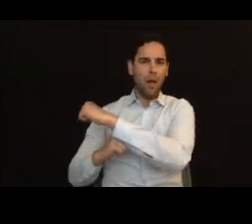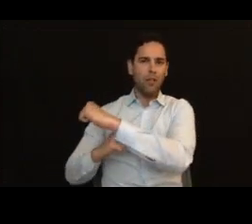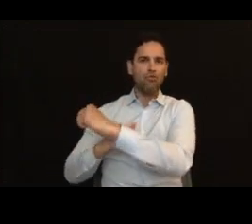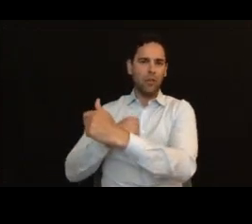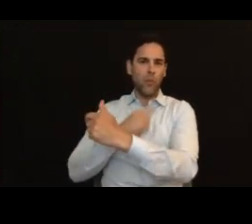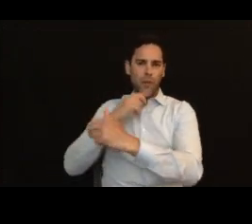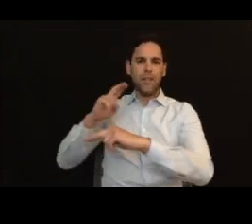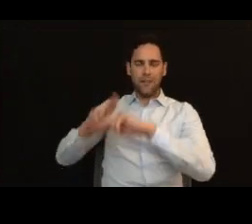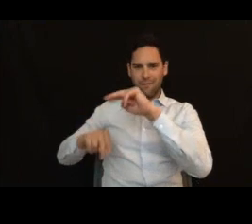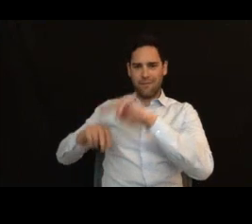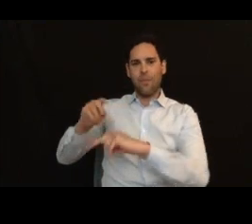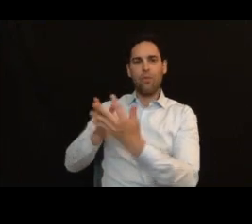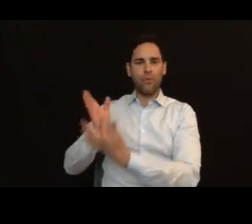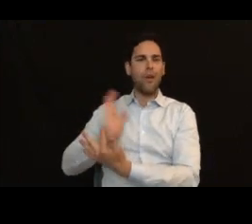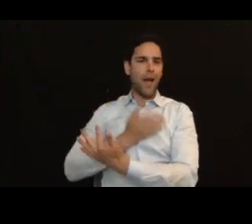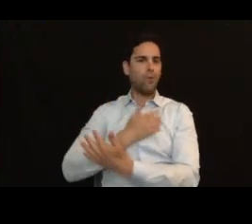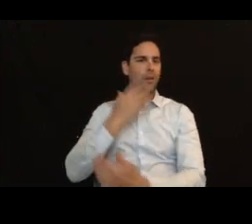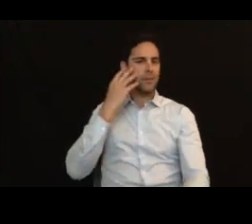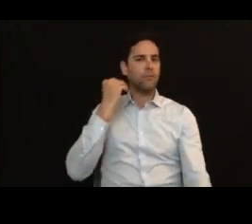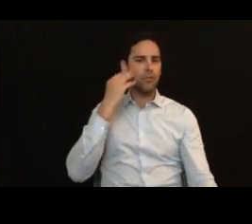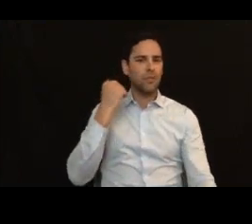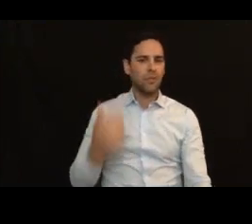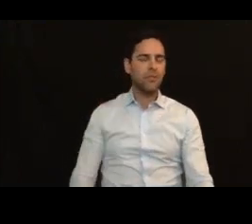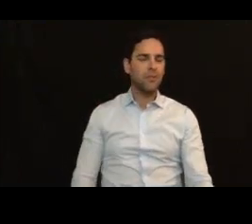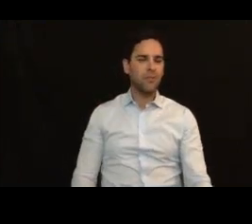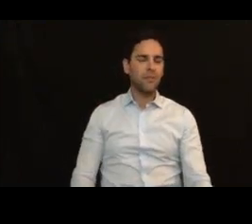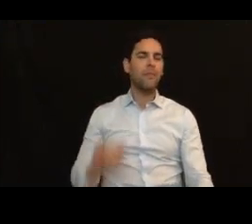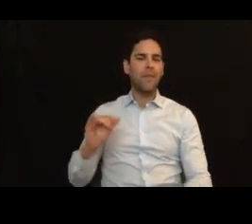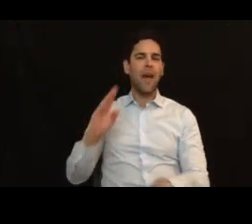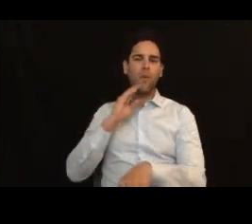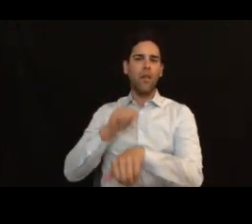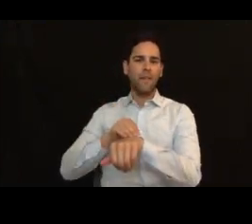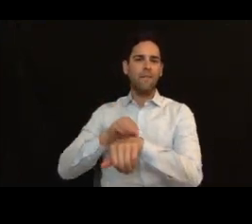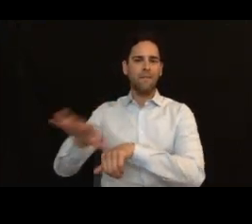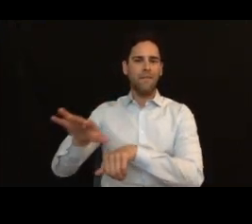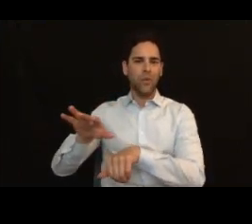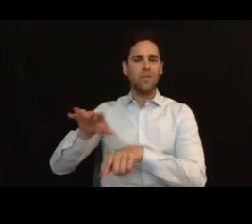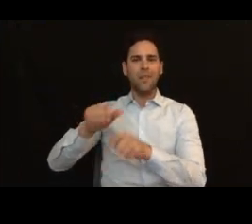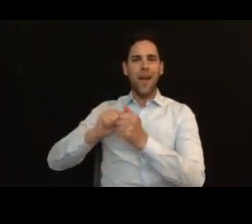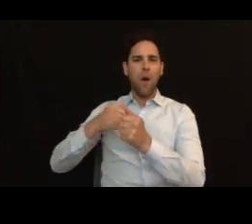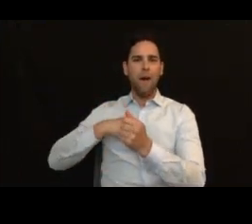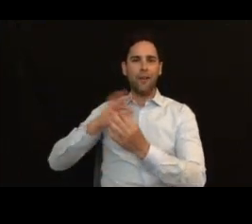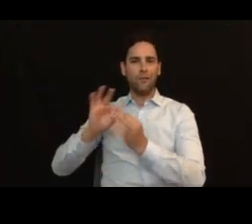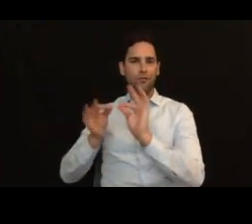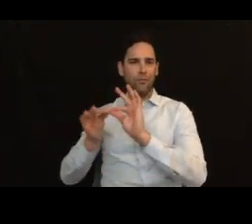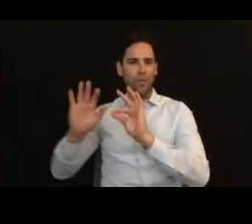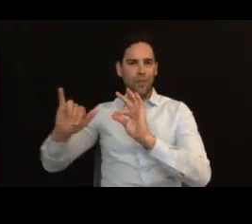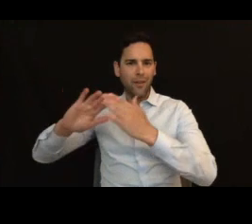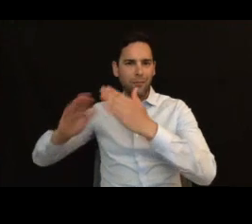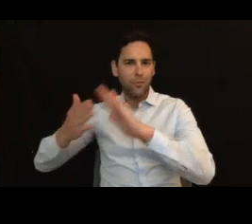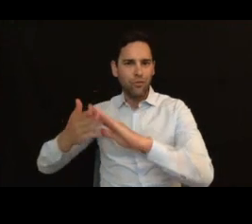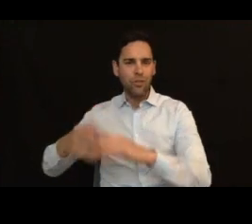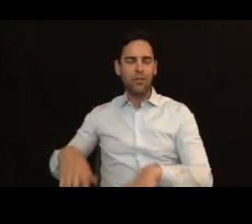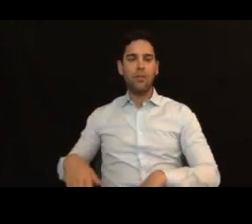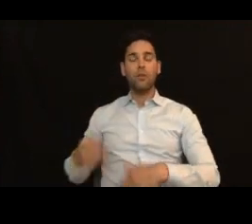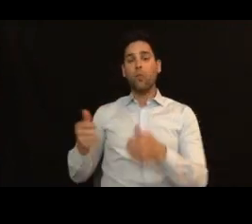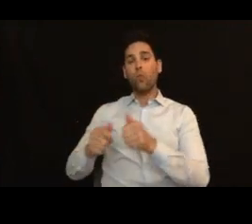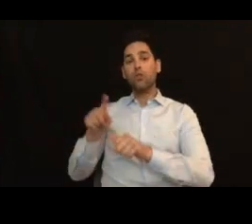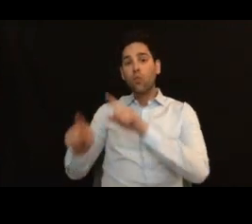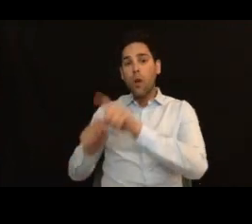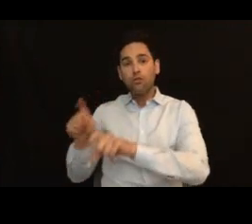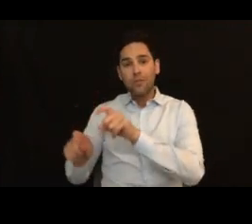So those perspectives are going to inform the way that we're interpreting the communities, the questions that we're asking, the way that we're interpreting